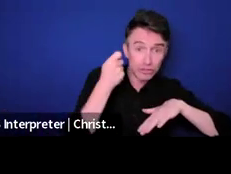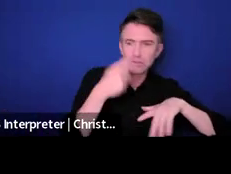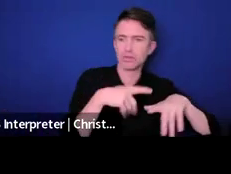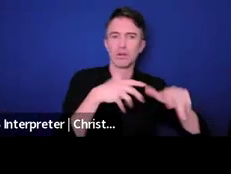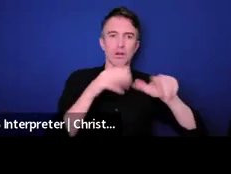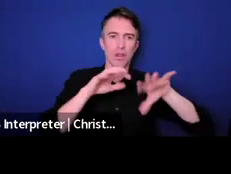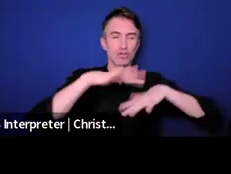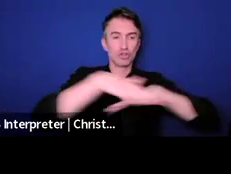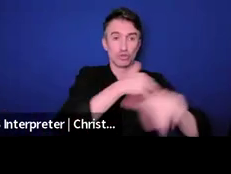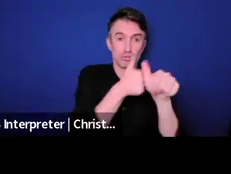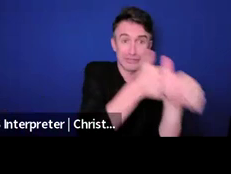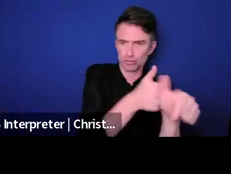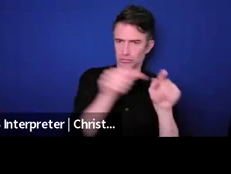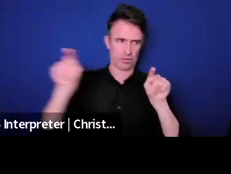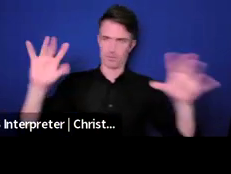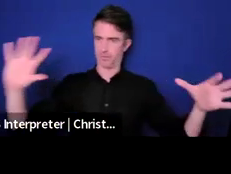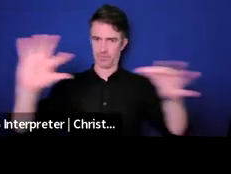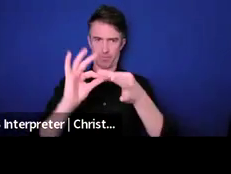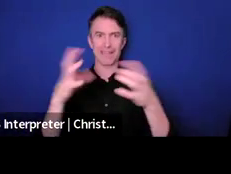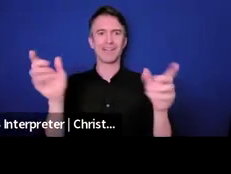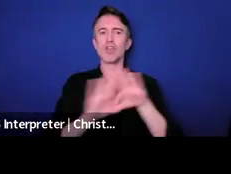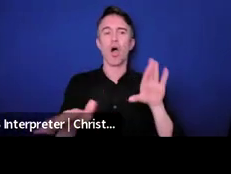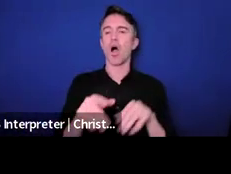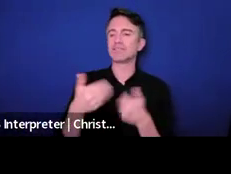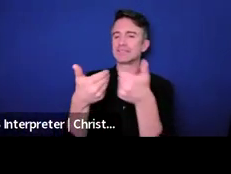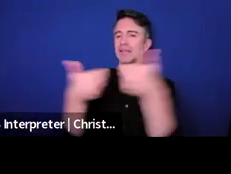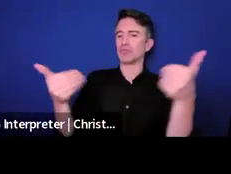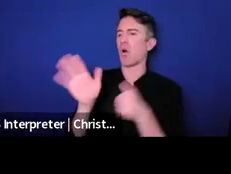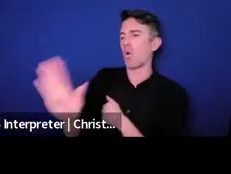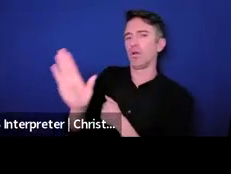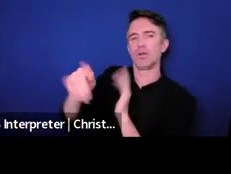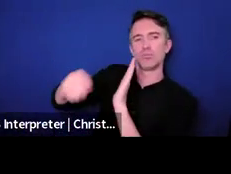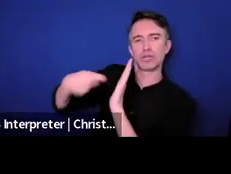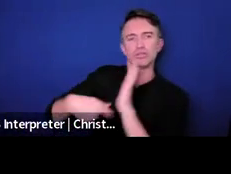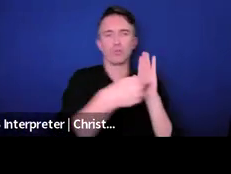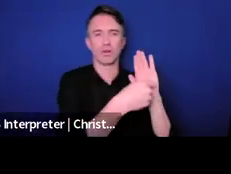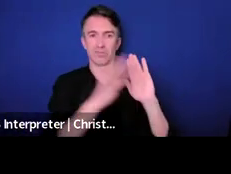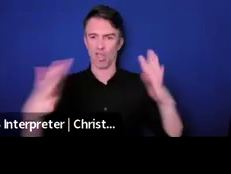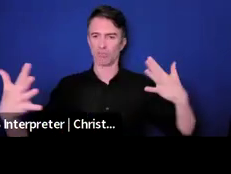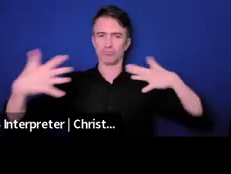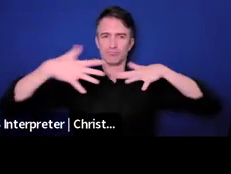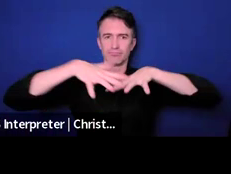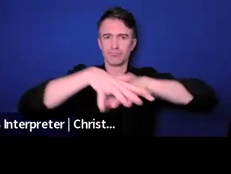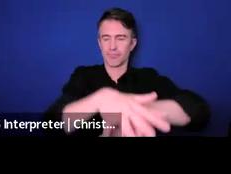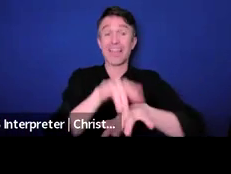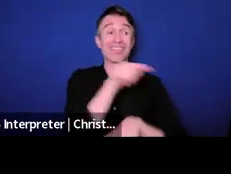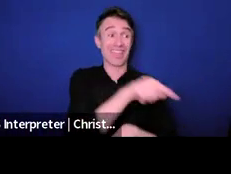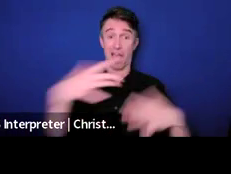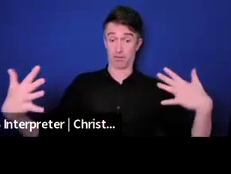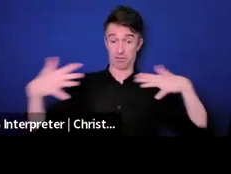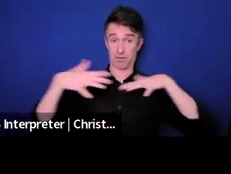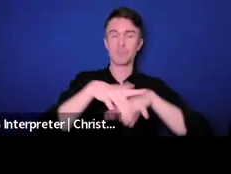already core components of what we call an inclusive life course social protection system, right? And you can go into like